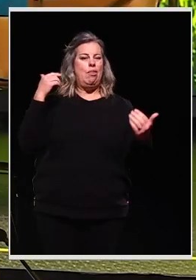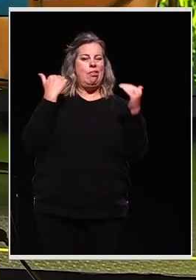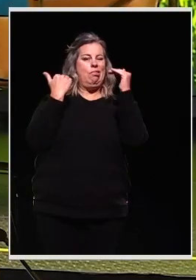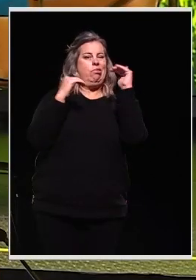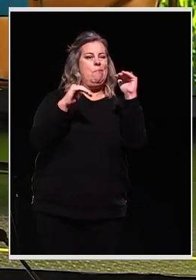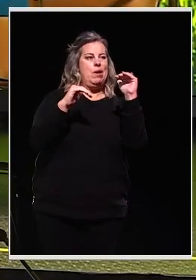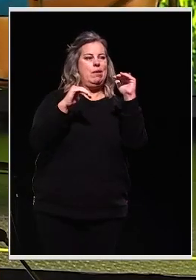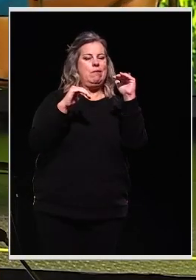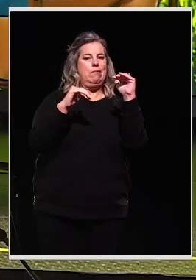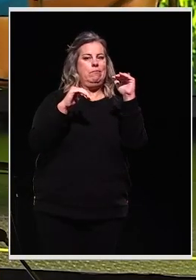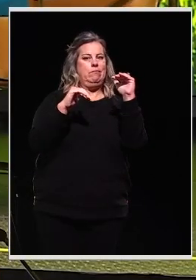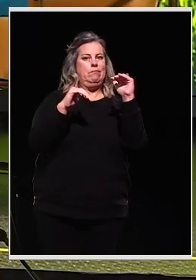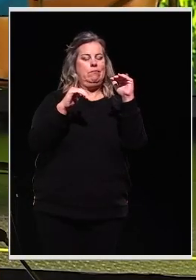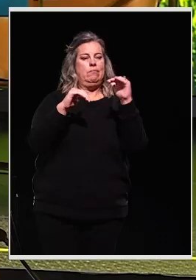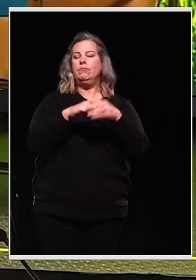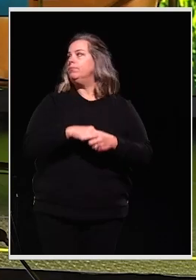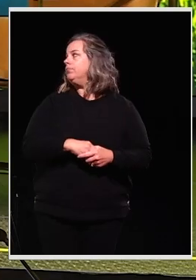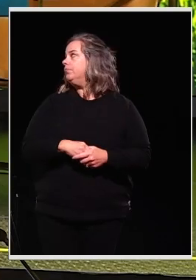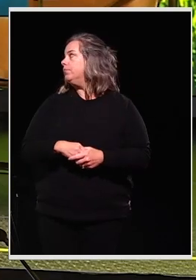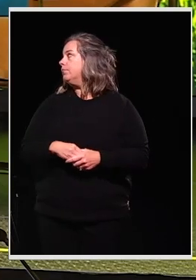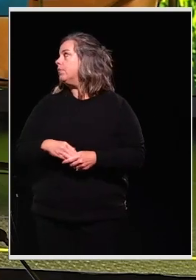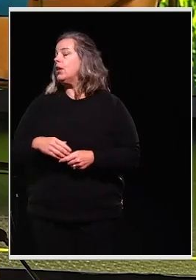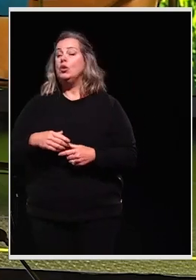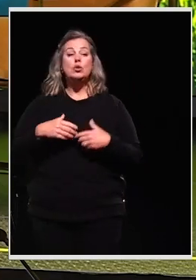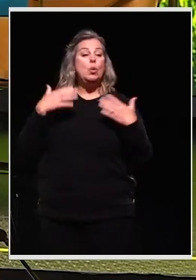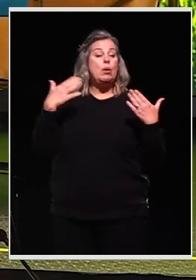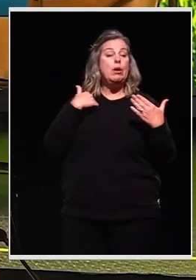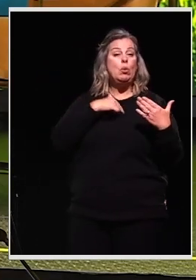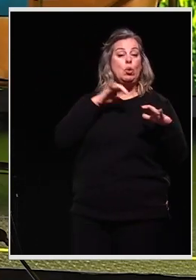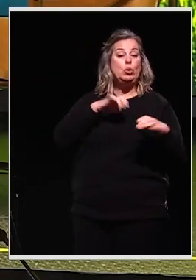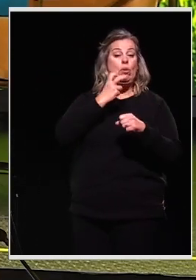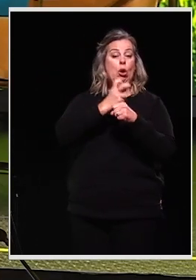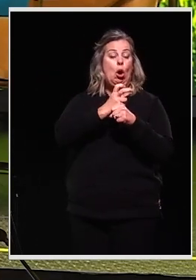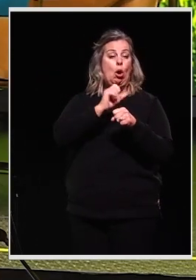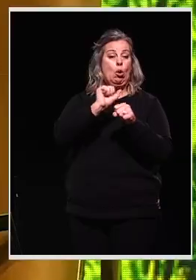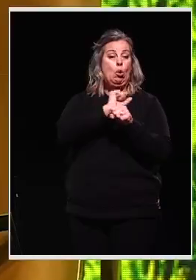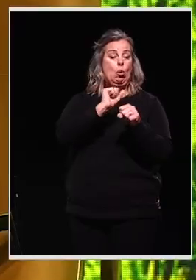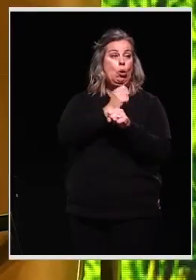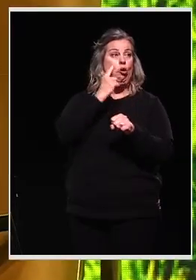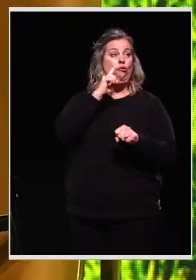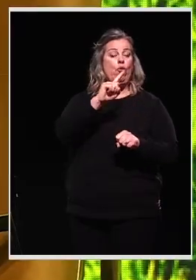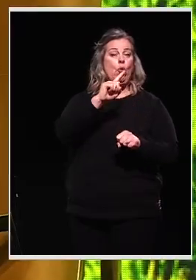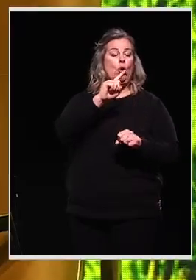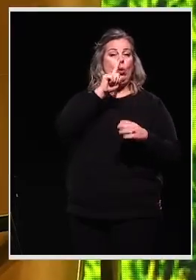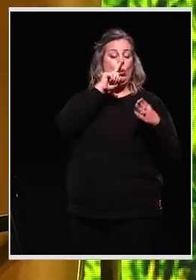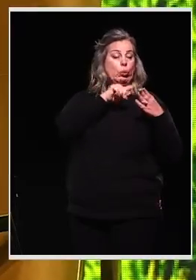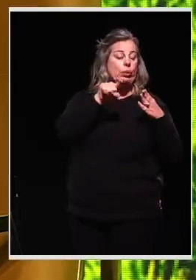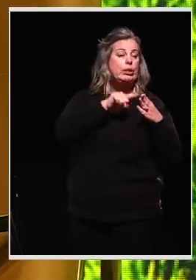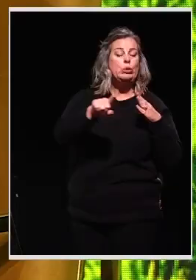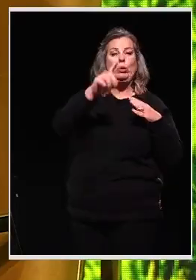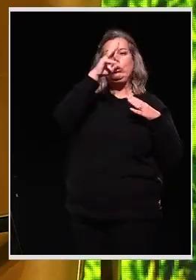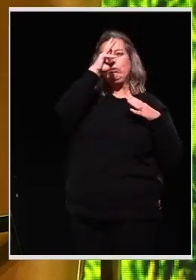So at Cornell and at FAR, we're doing the hard work of the research and the development and the innovation.